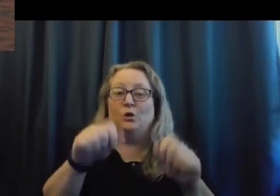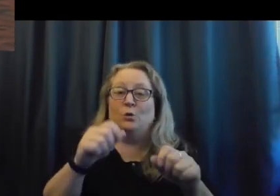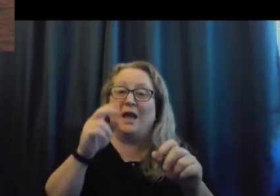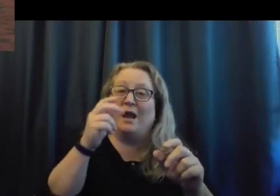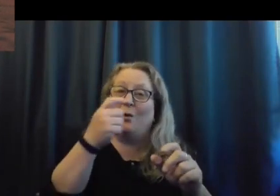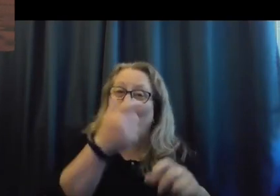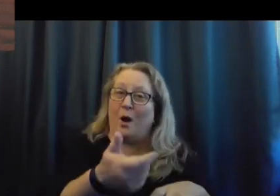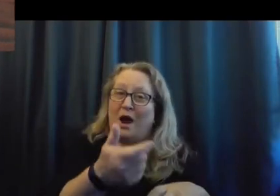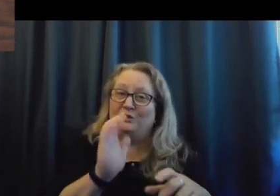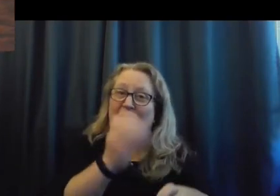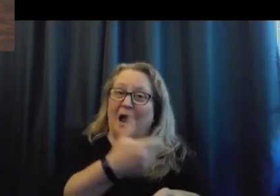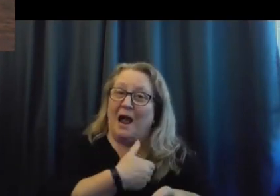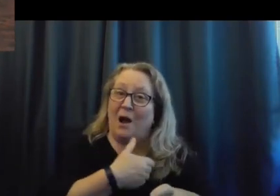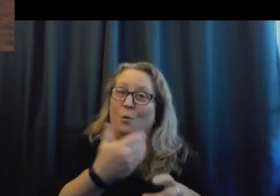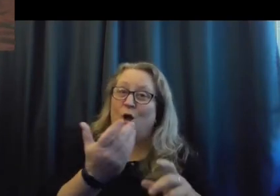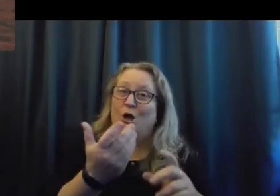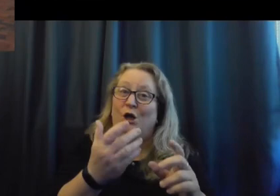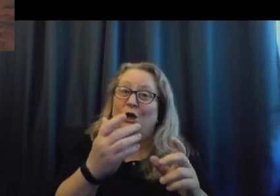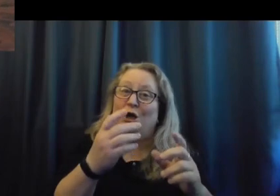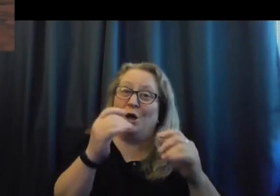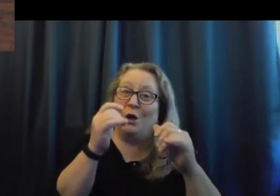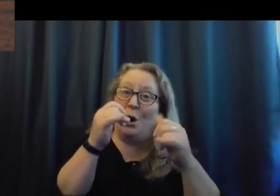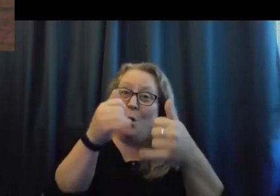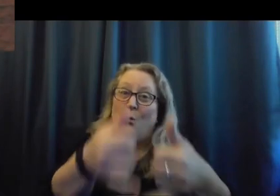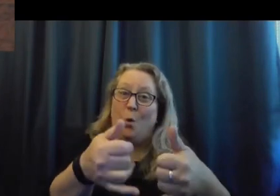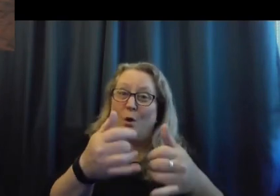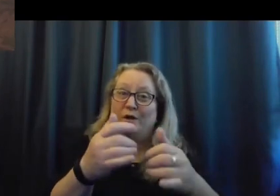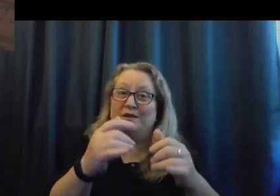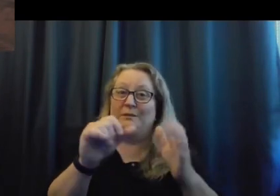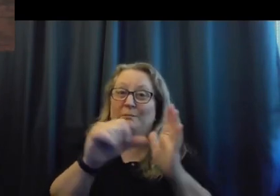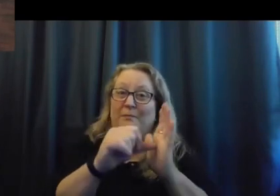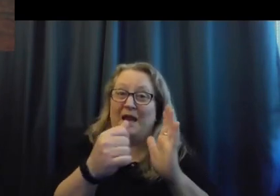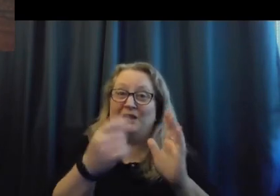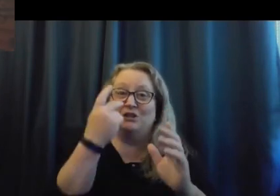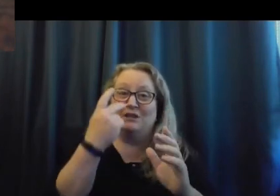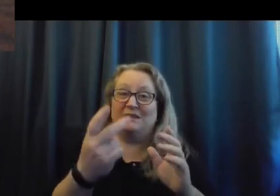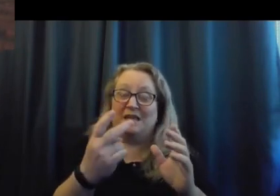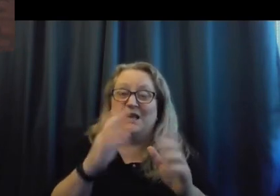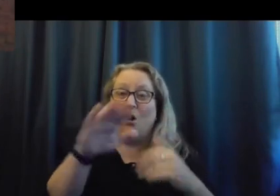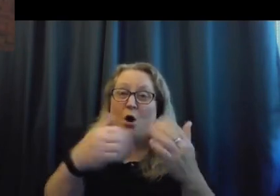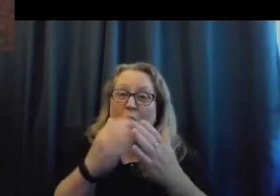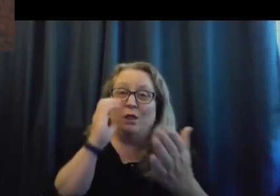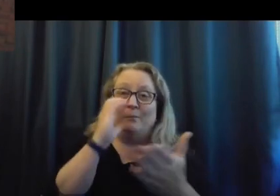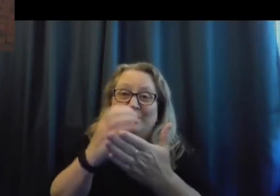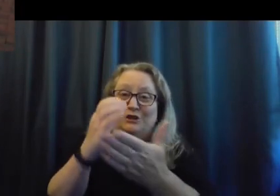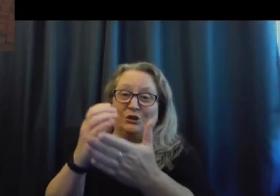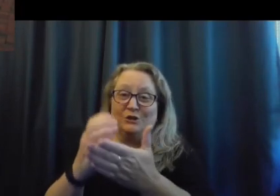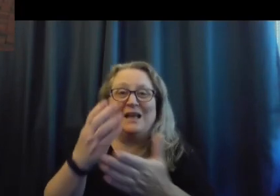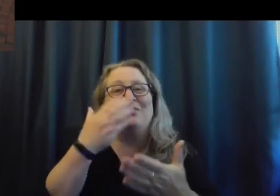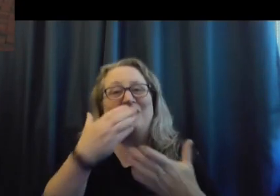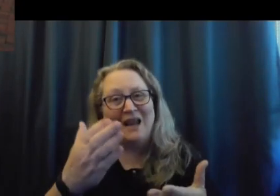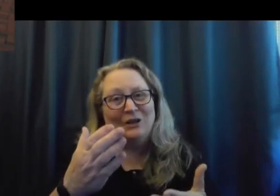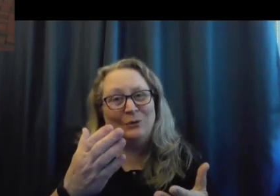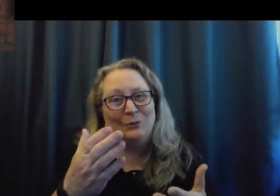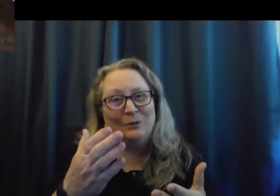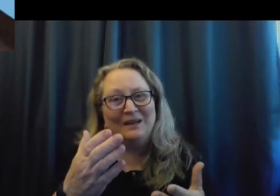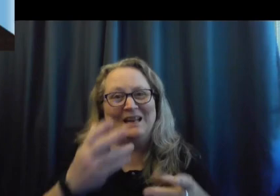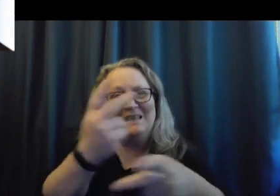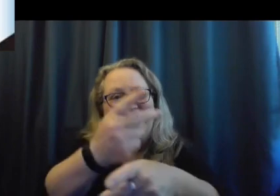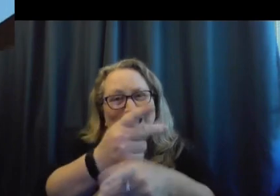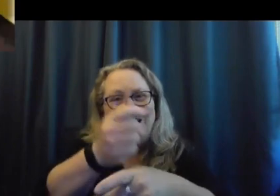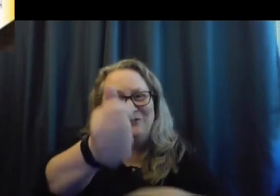awards page to see the photos that you and your colleagues submitted. Thank you, and take care, everyone.